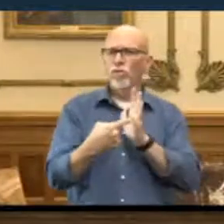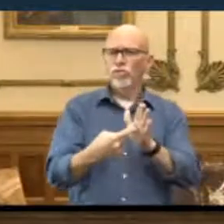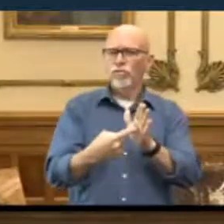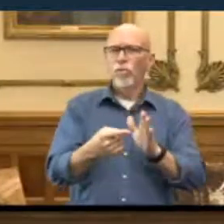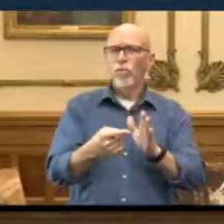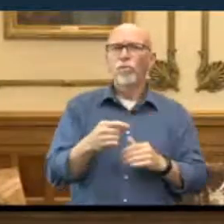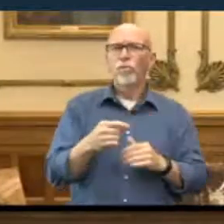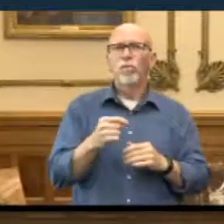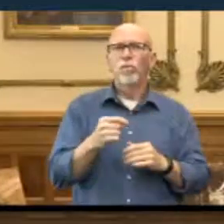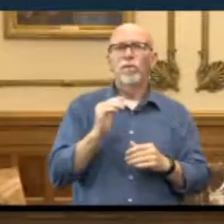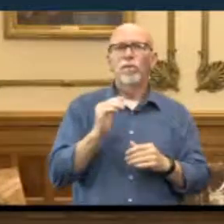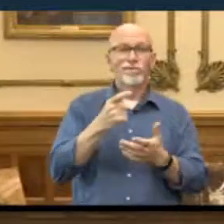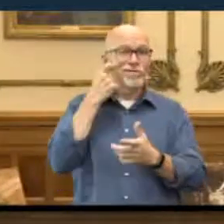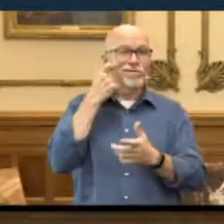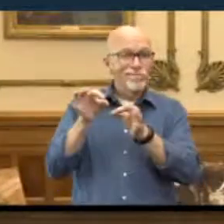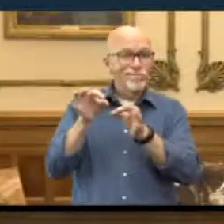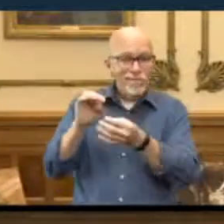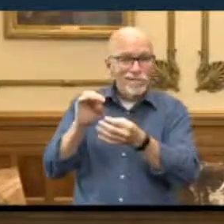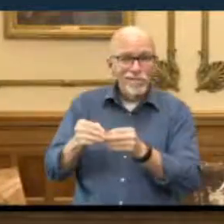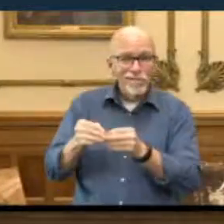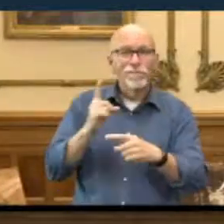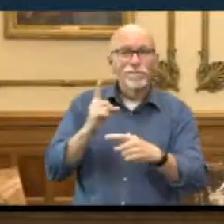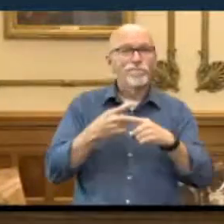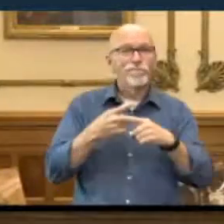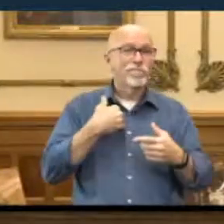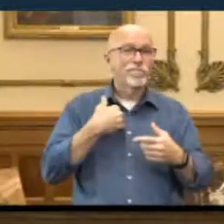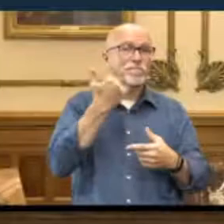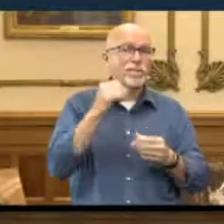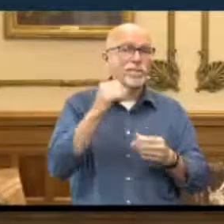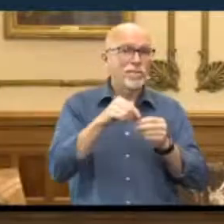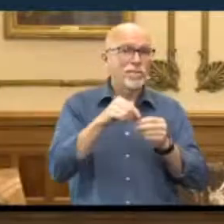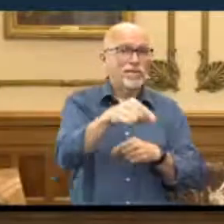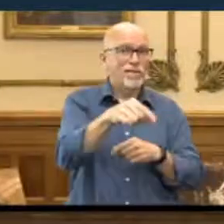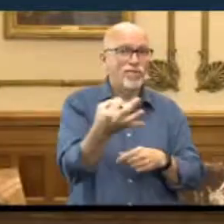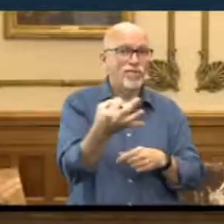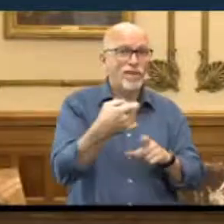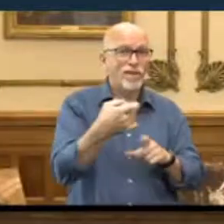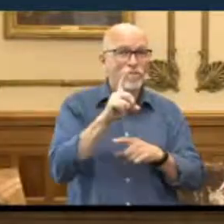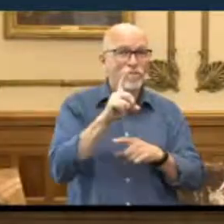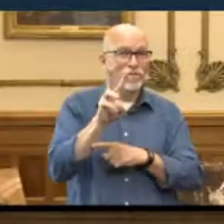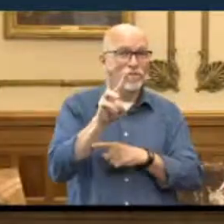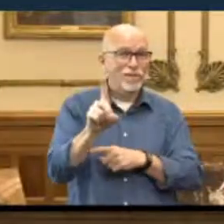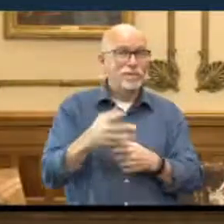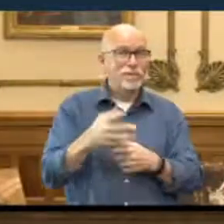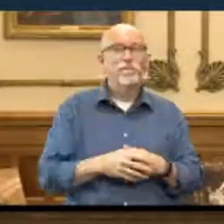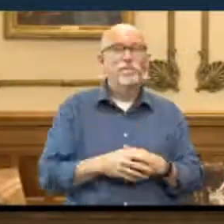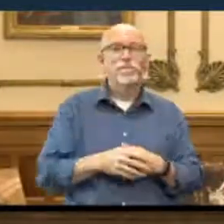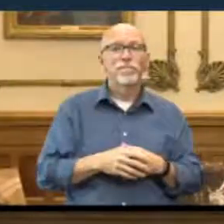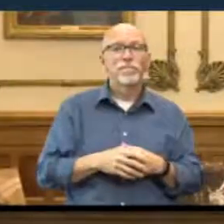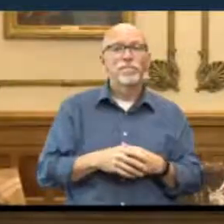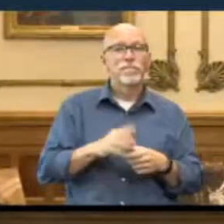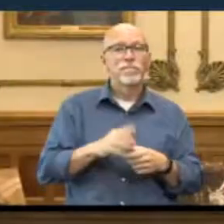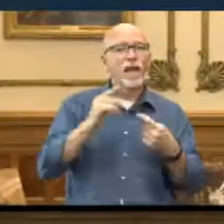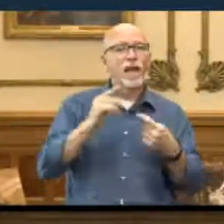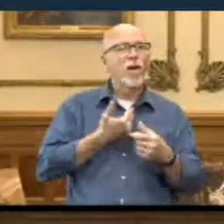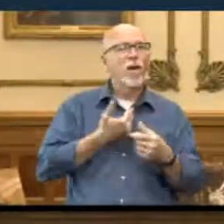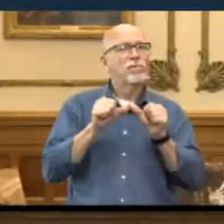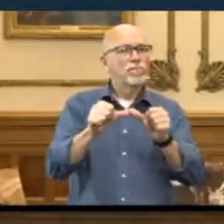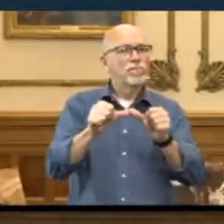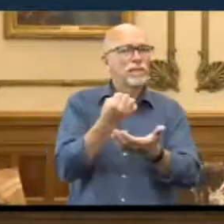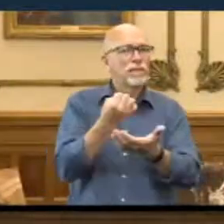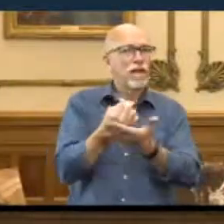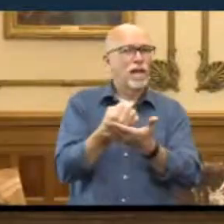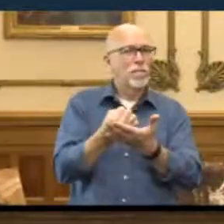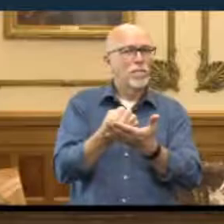of the numbers you gave, and hopefully we'll have some even better numbers on Friday from DWD on our continued